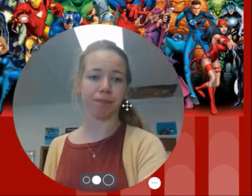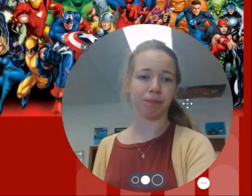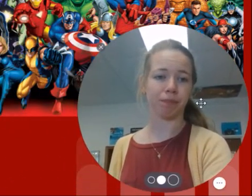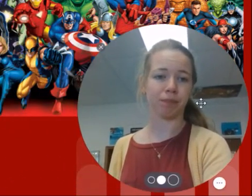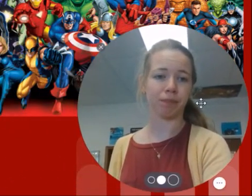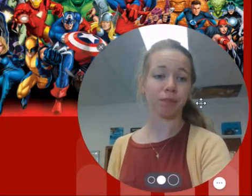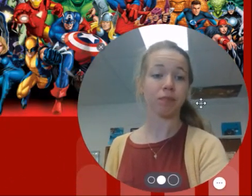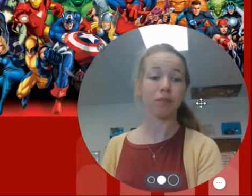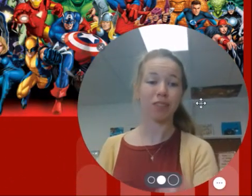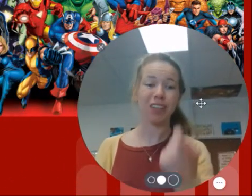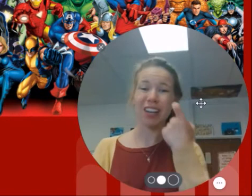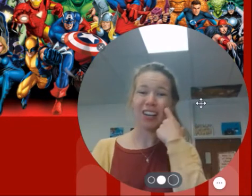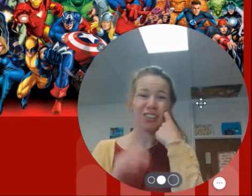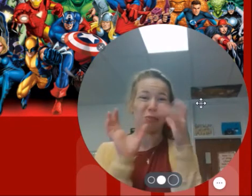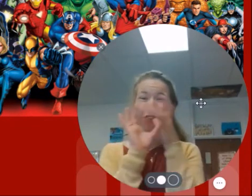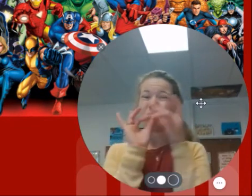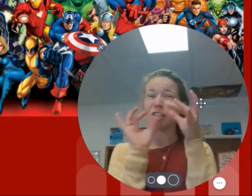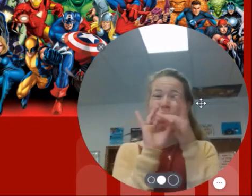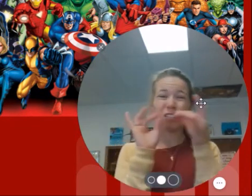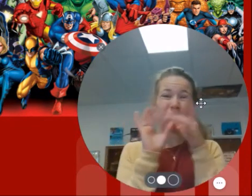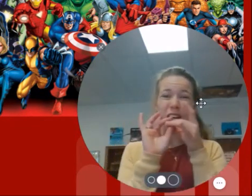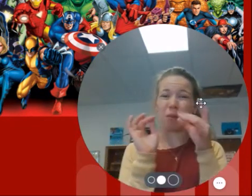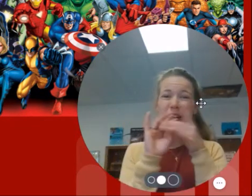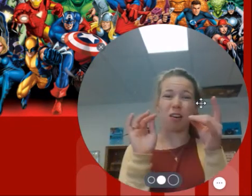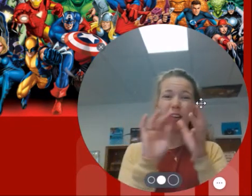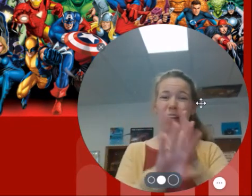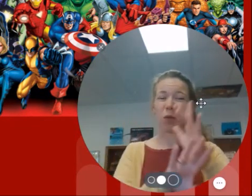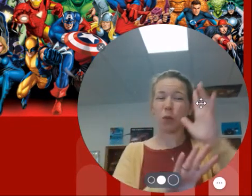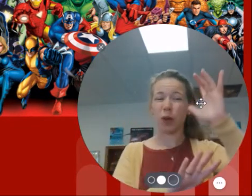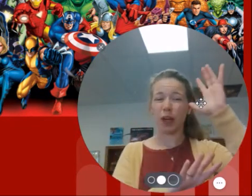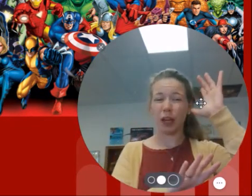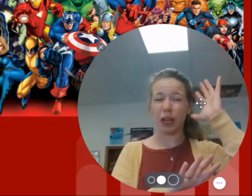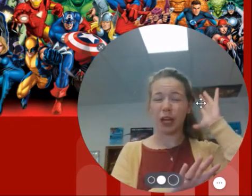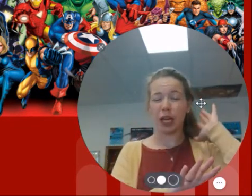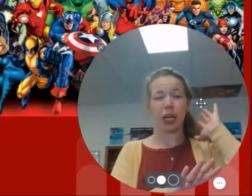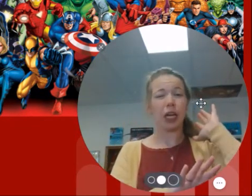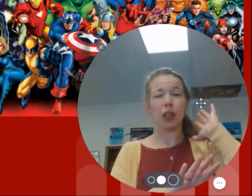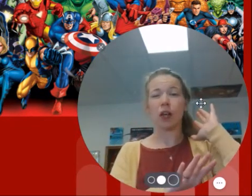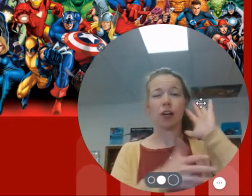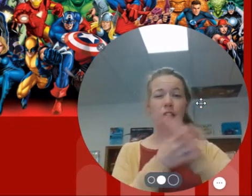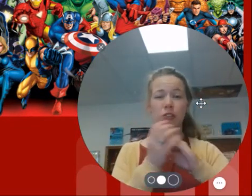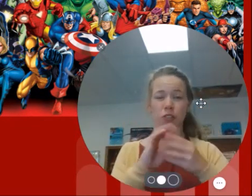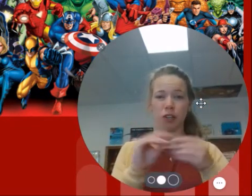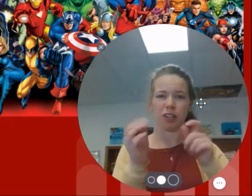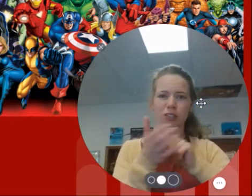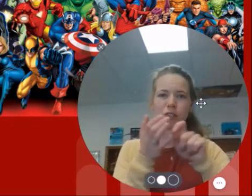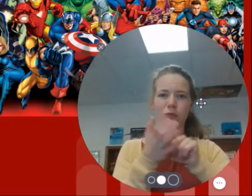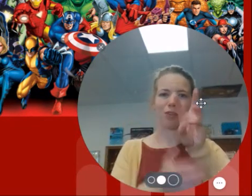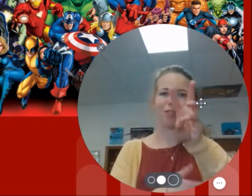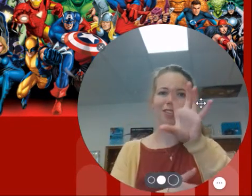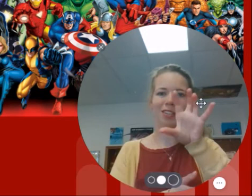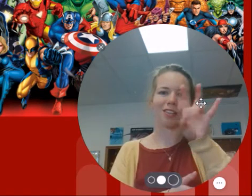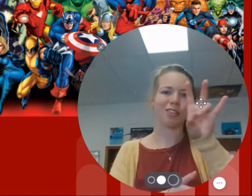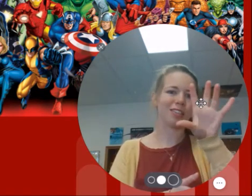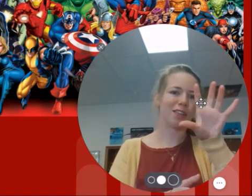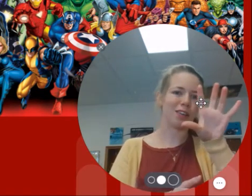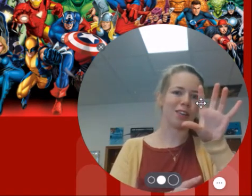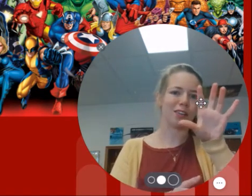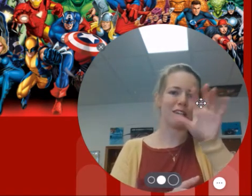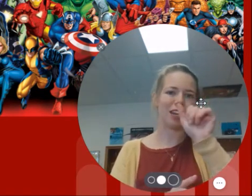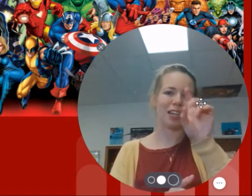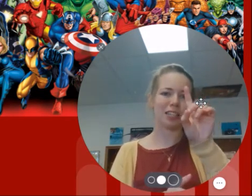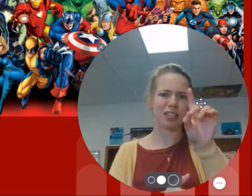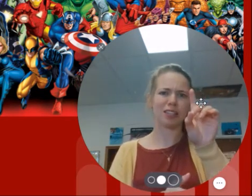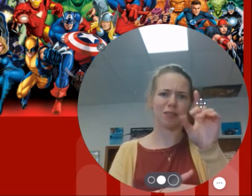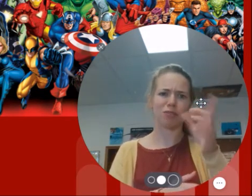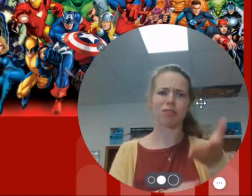Okay. So we were just talking about like way long ago stories. This is written in 600 to